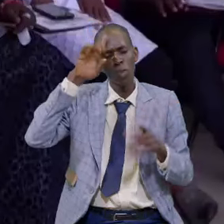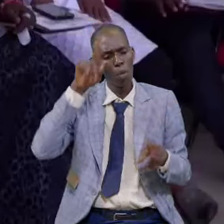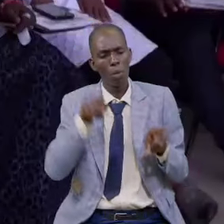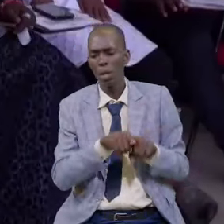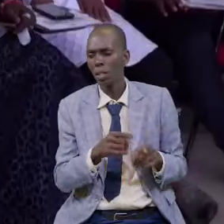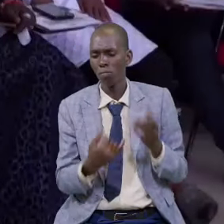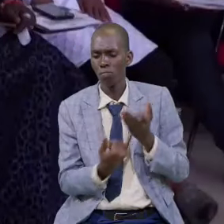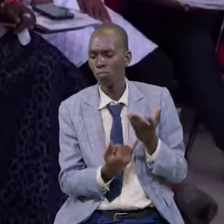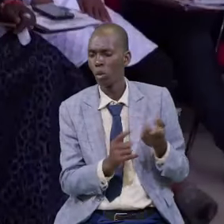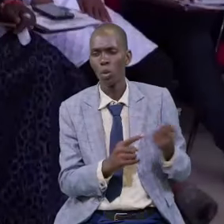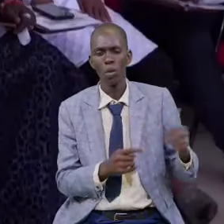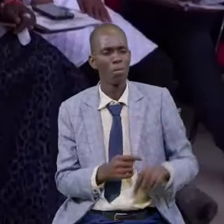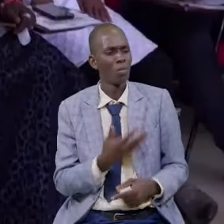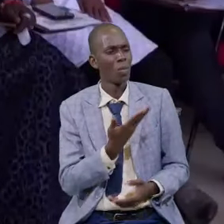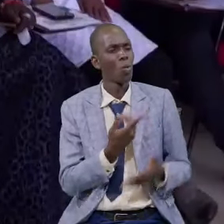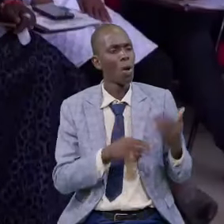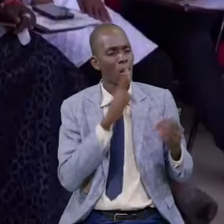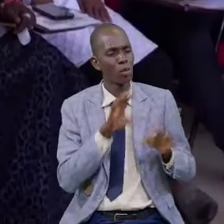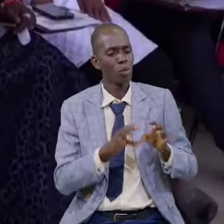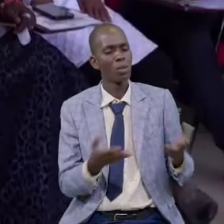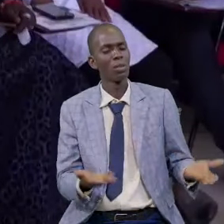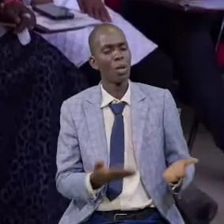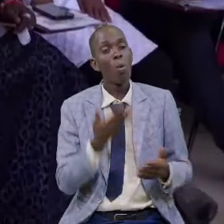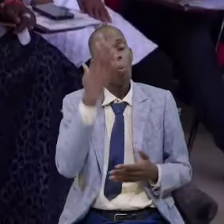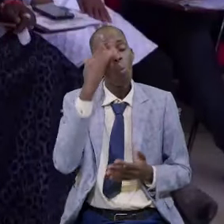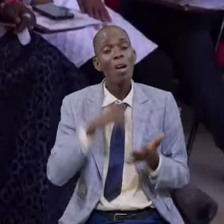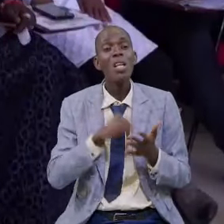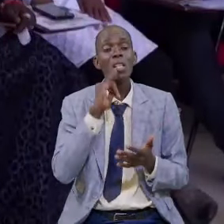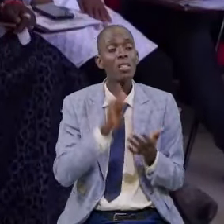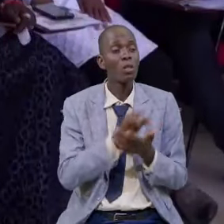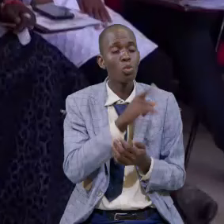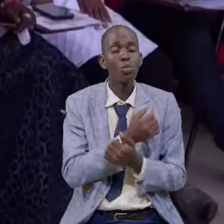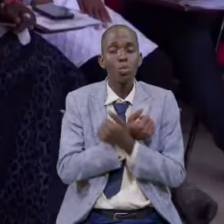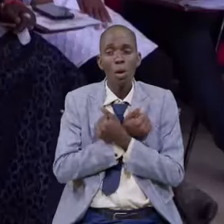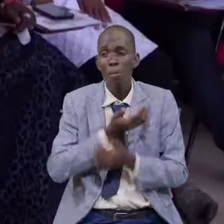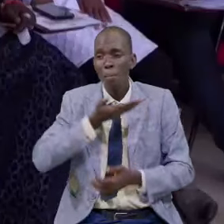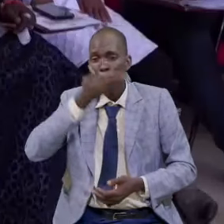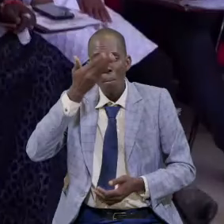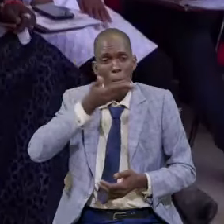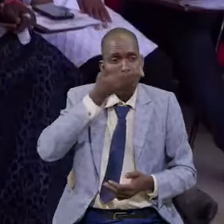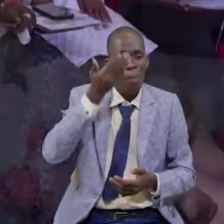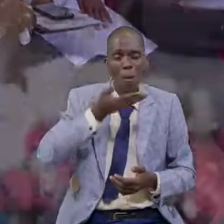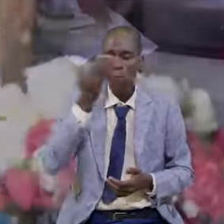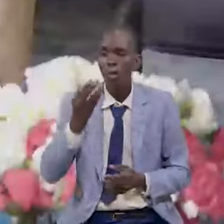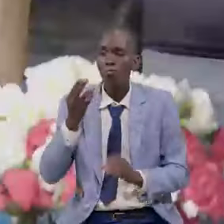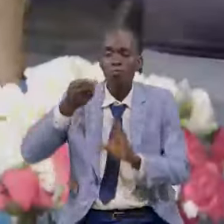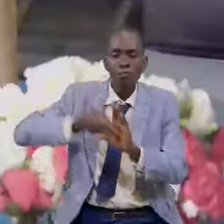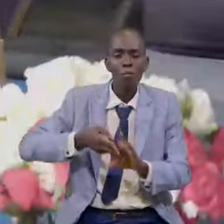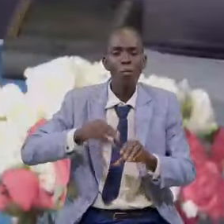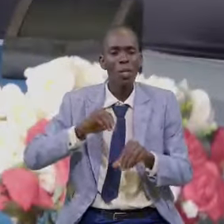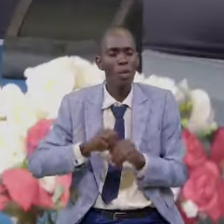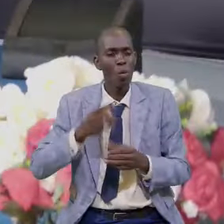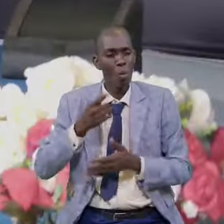here? How is it you are prognosing into what is our right? My friend